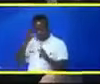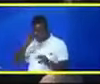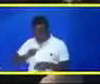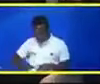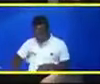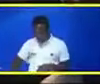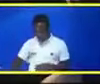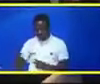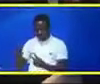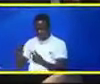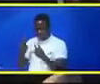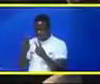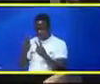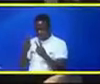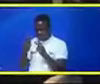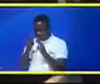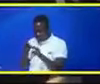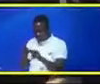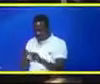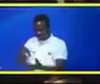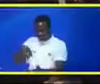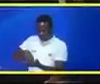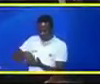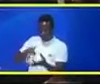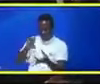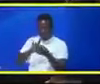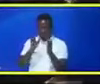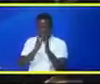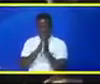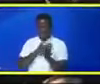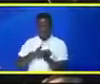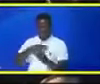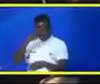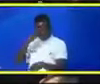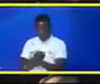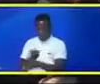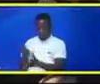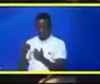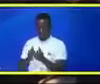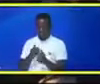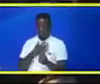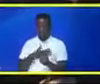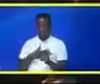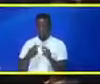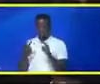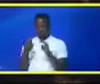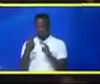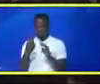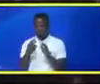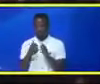I saw him kneeling and joining in the prayer. Come, my dear son. Look at this.